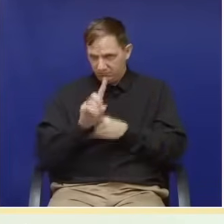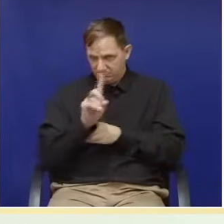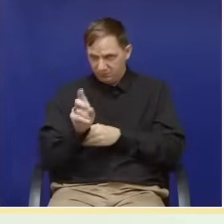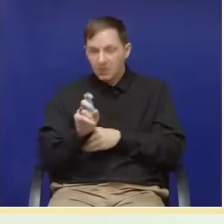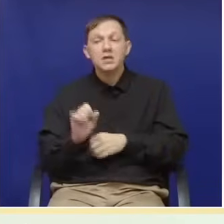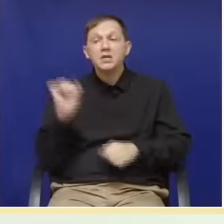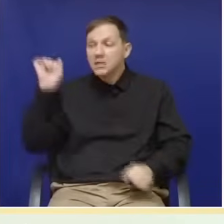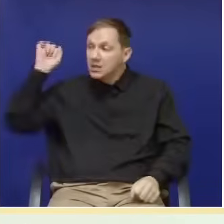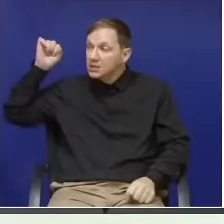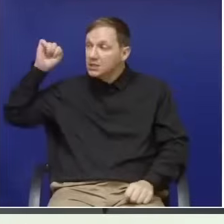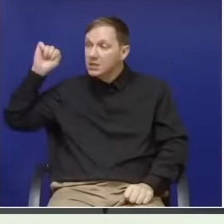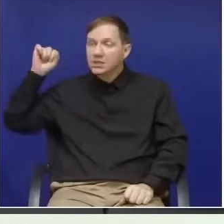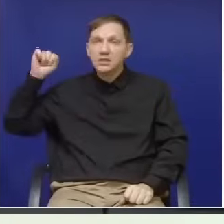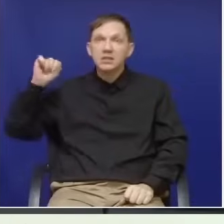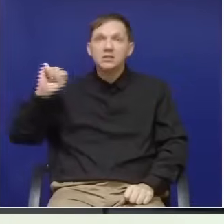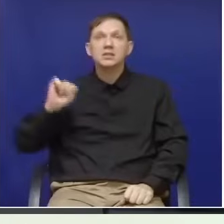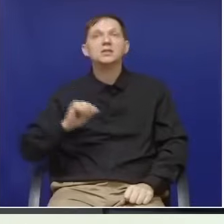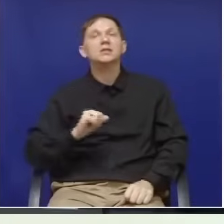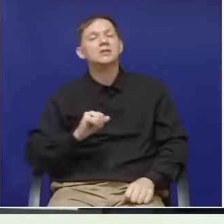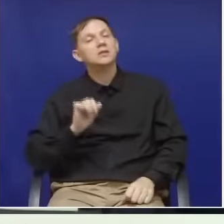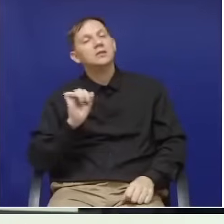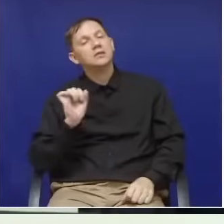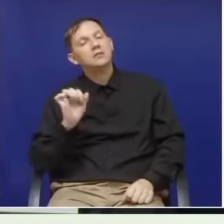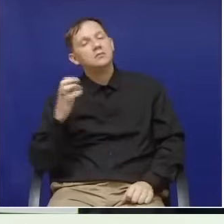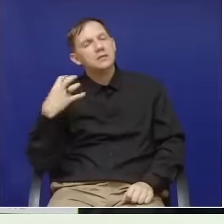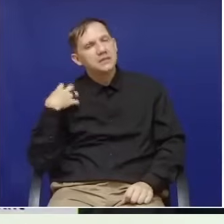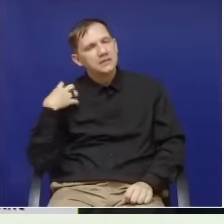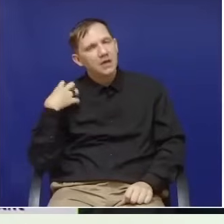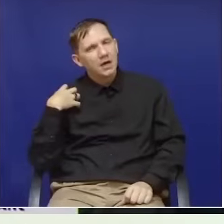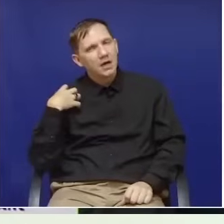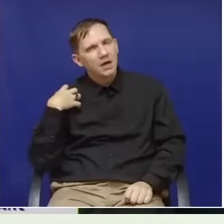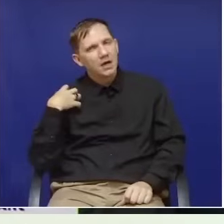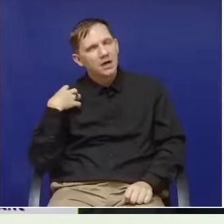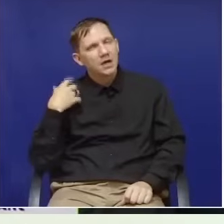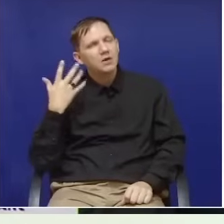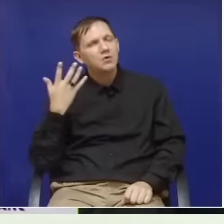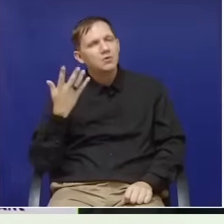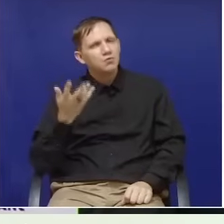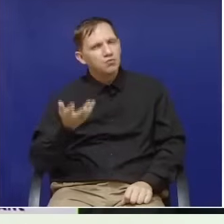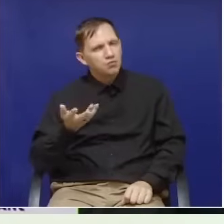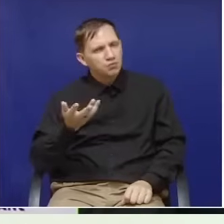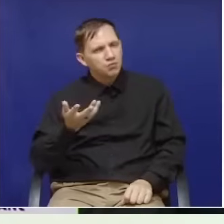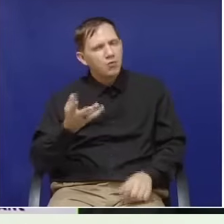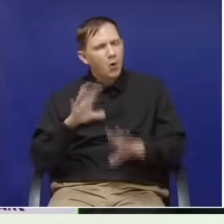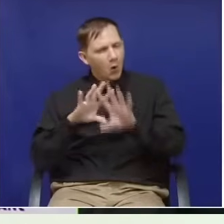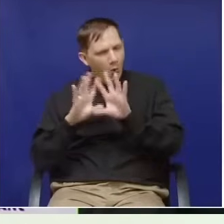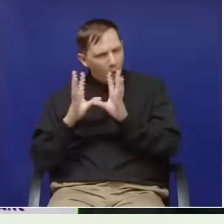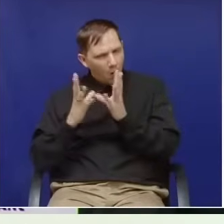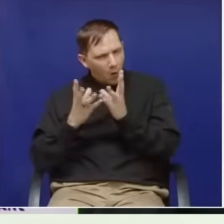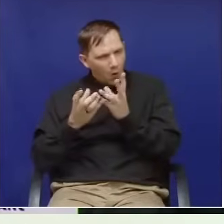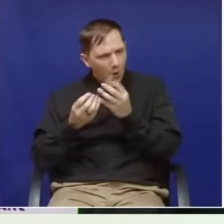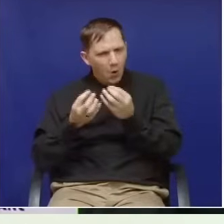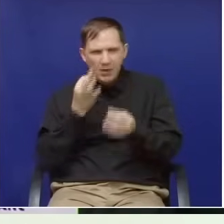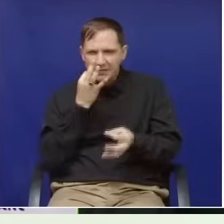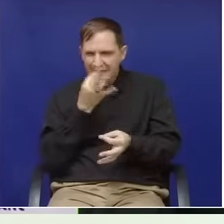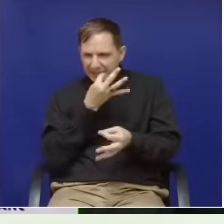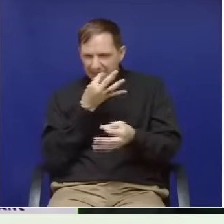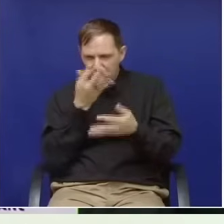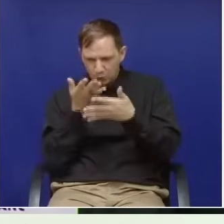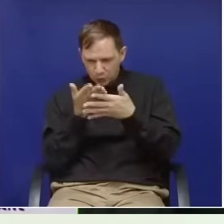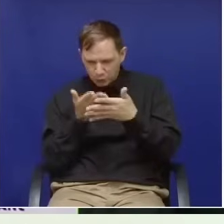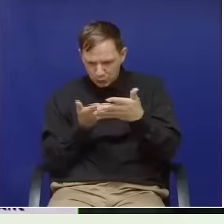Yes. Minister, with all that you've said and the measures that you are putting into the